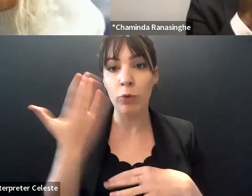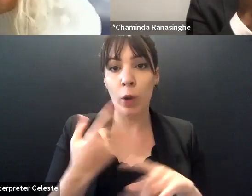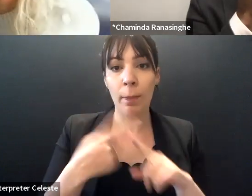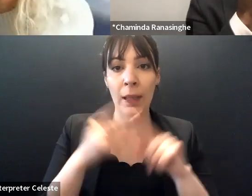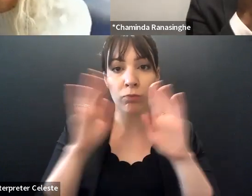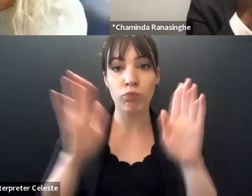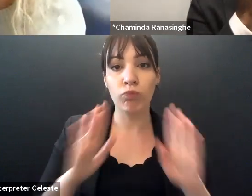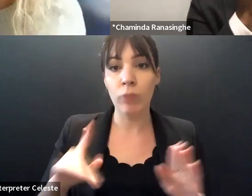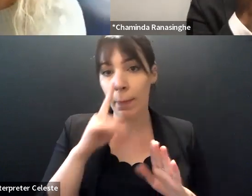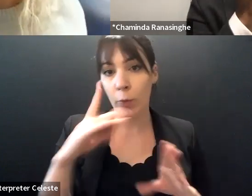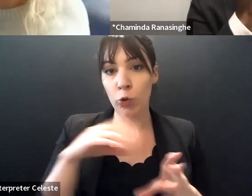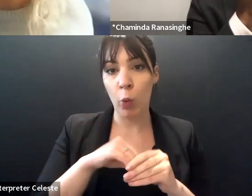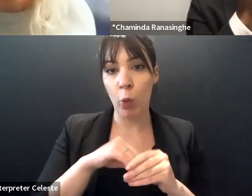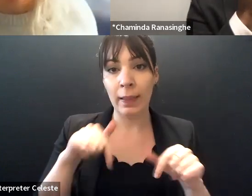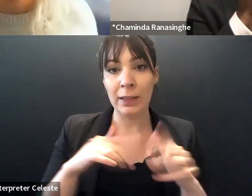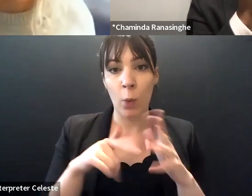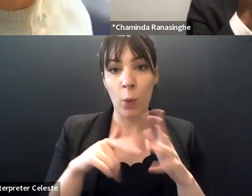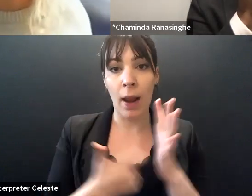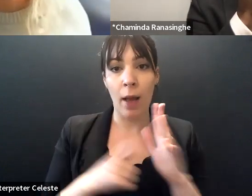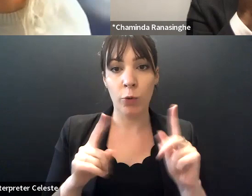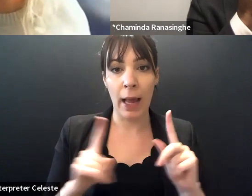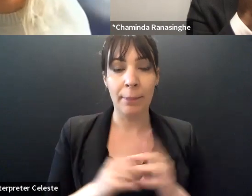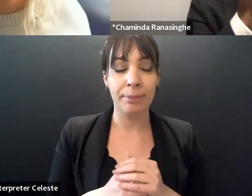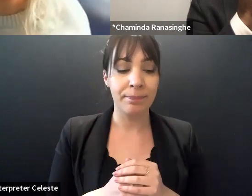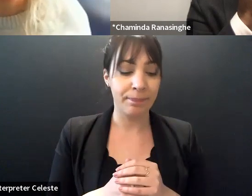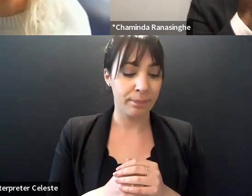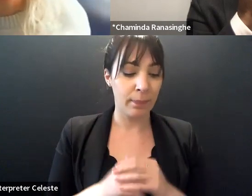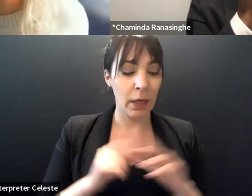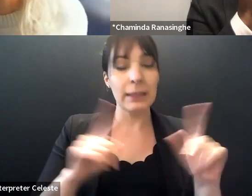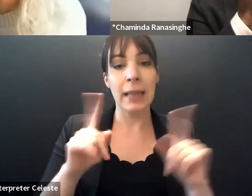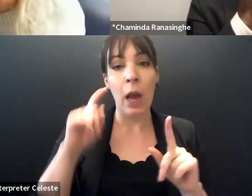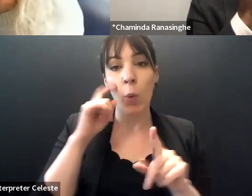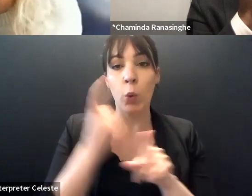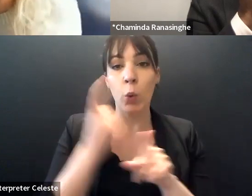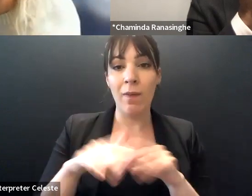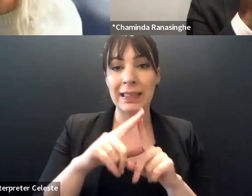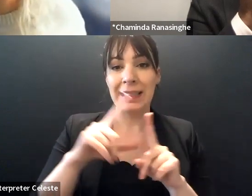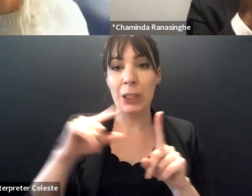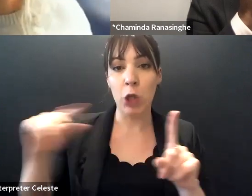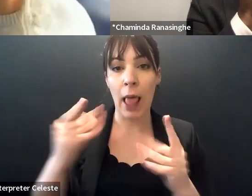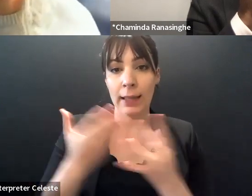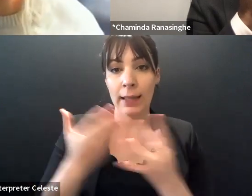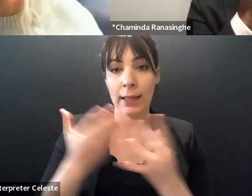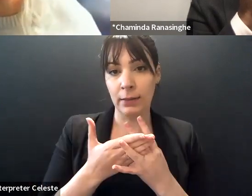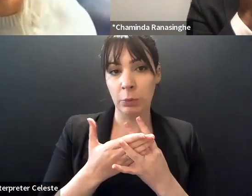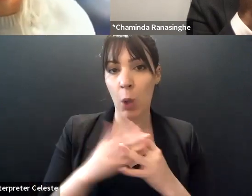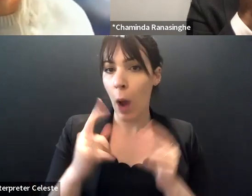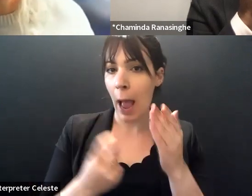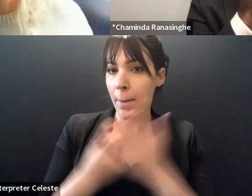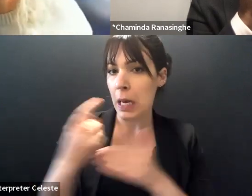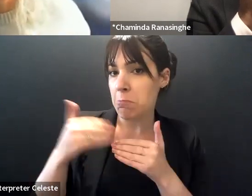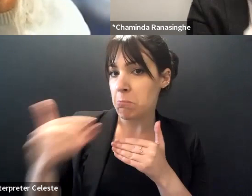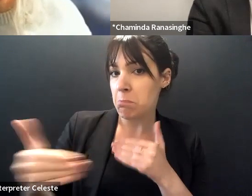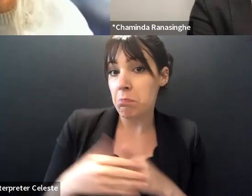really delighted to welcome you to this session, What's Next for Digital Accessibility? This is in recognition of